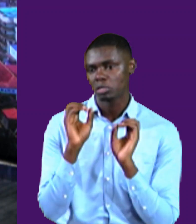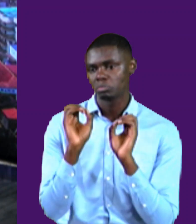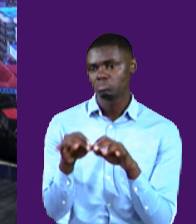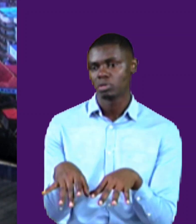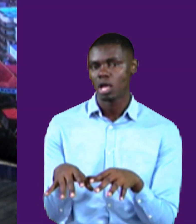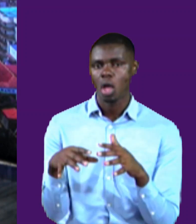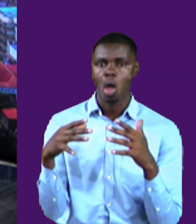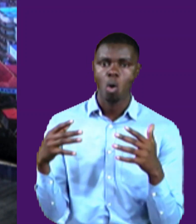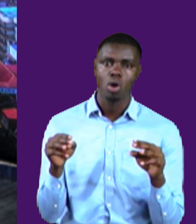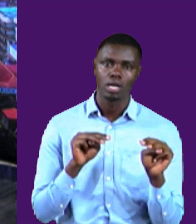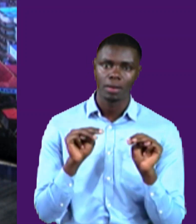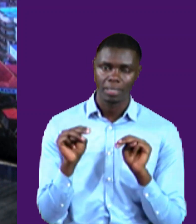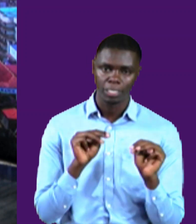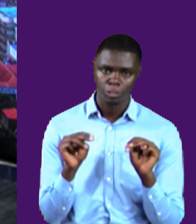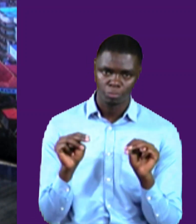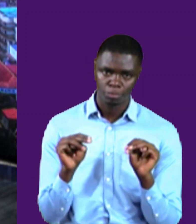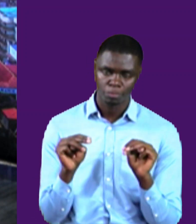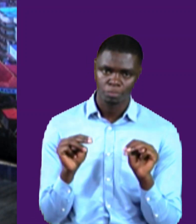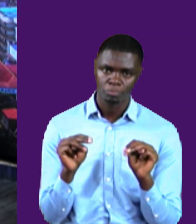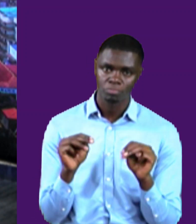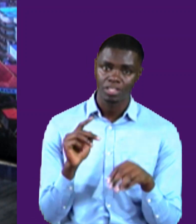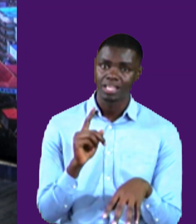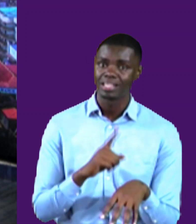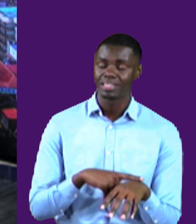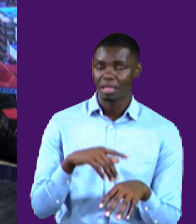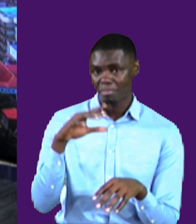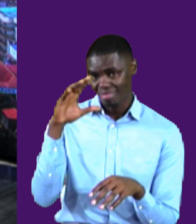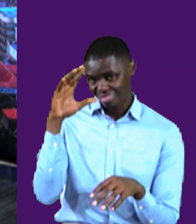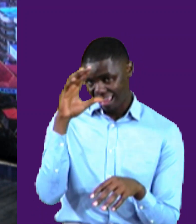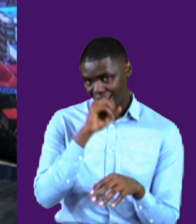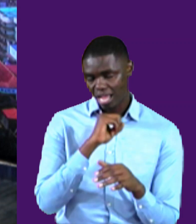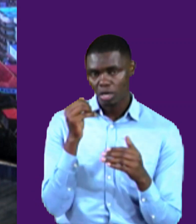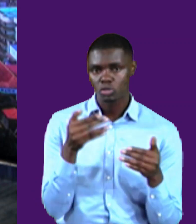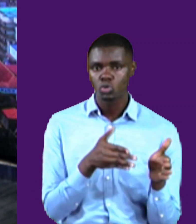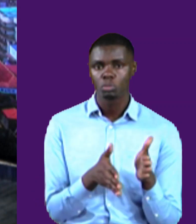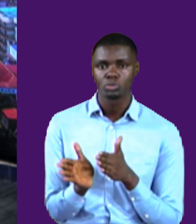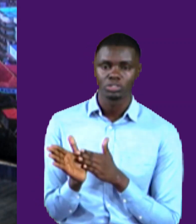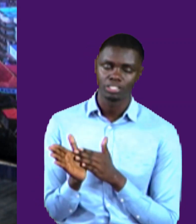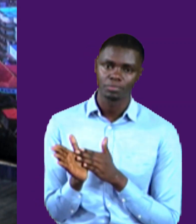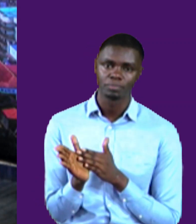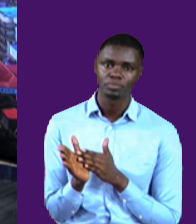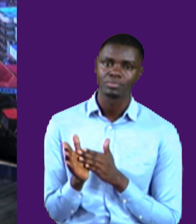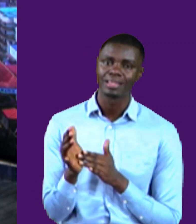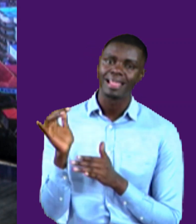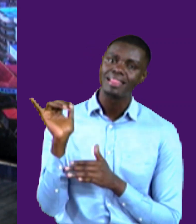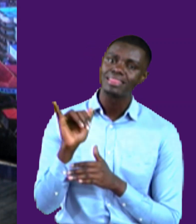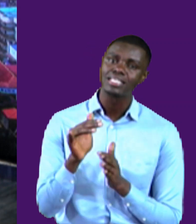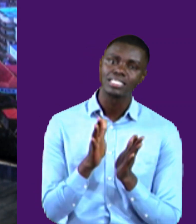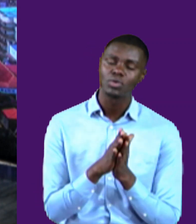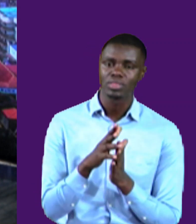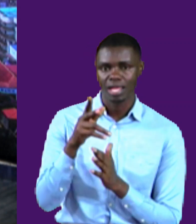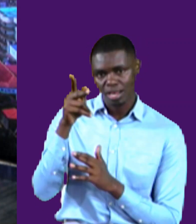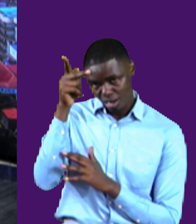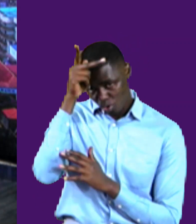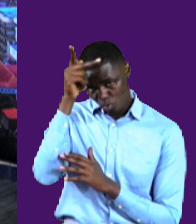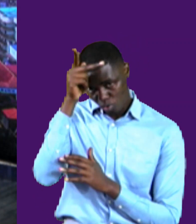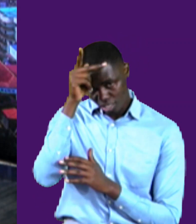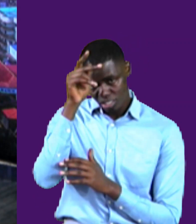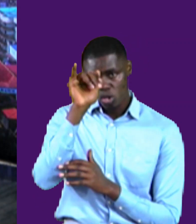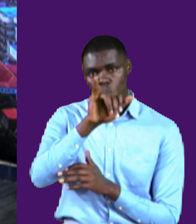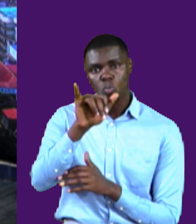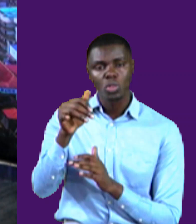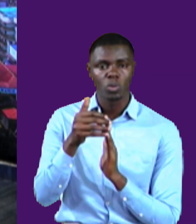even management, when they lack that opportunity, of course, they stay with that knowledge, with